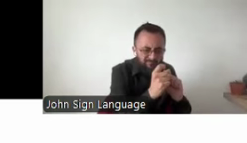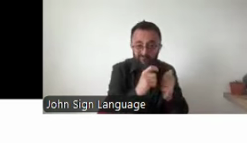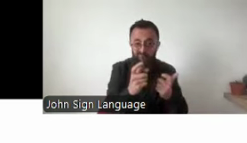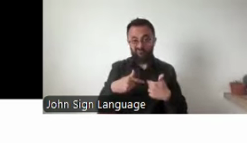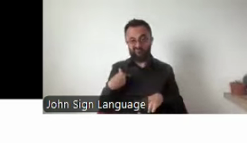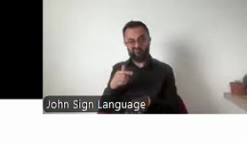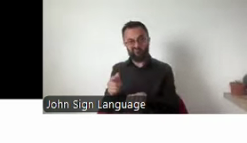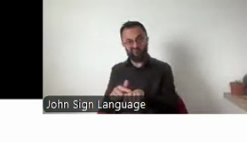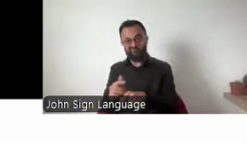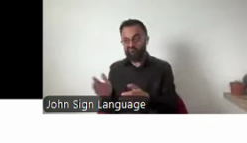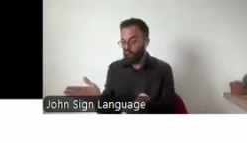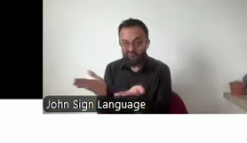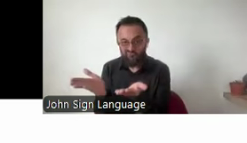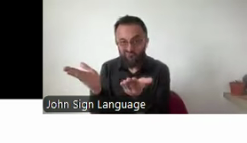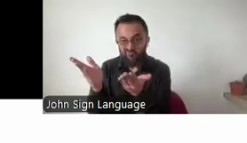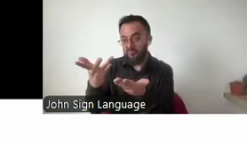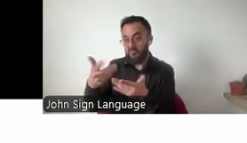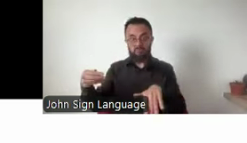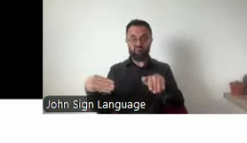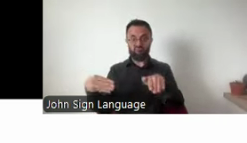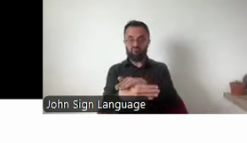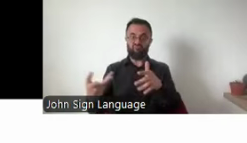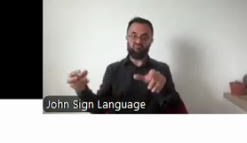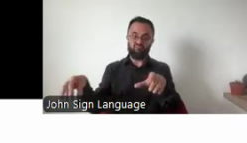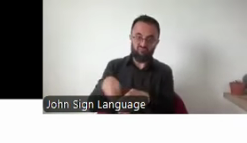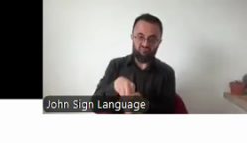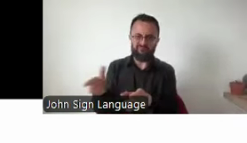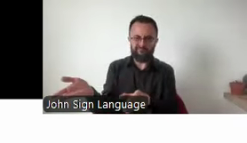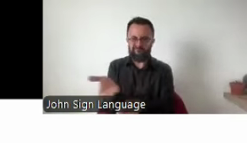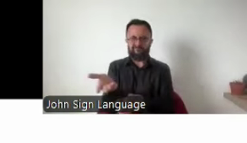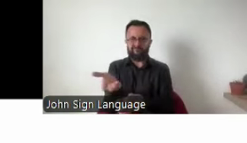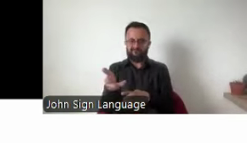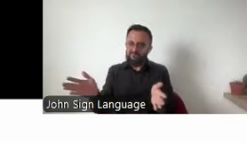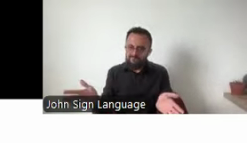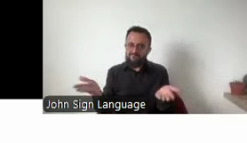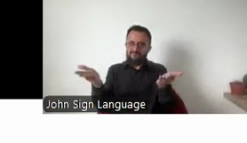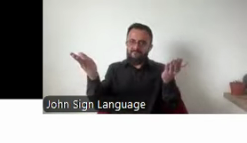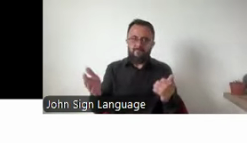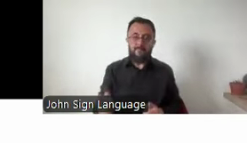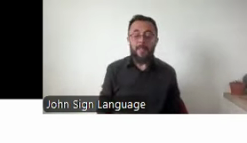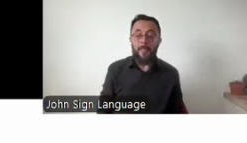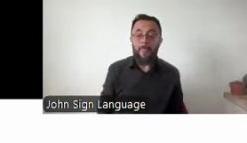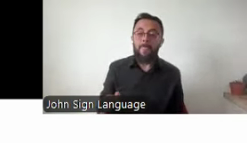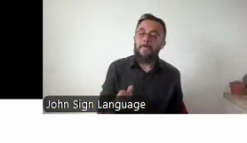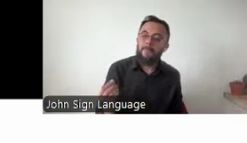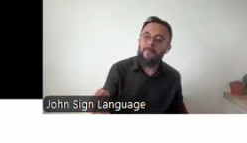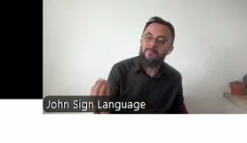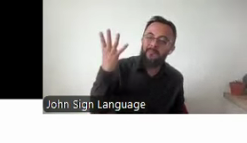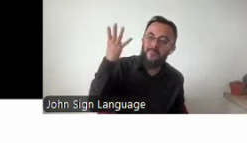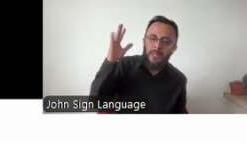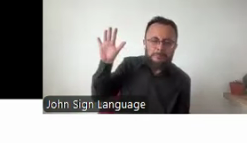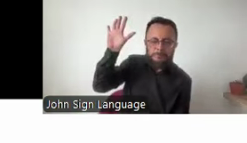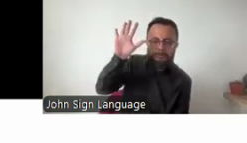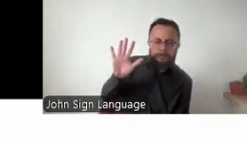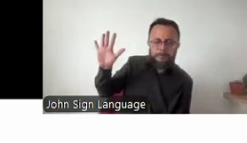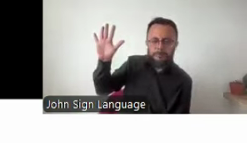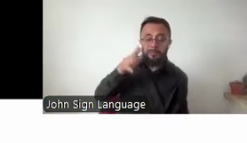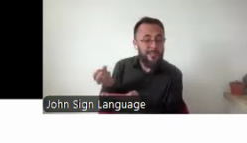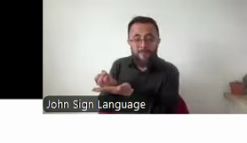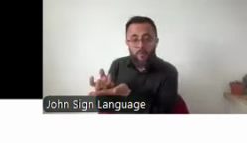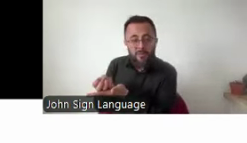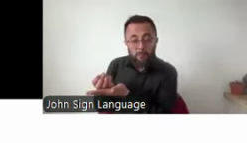So on this slide is a lot of, it's very busy, and I'm very aware of that. This is just